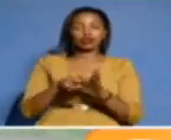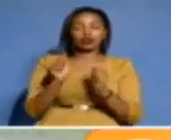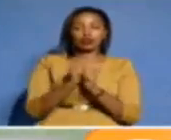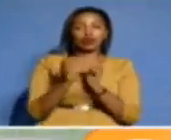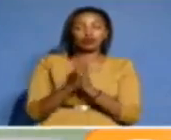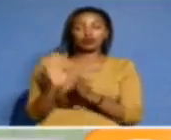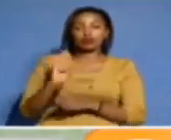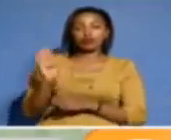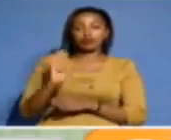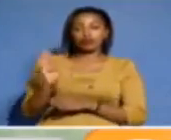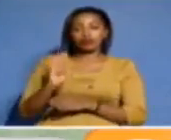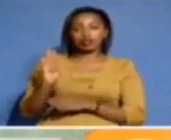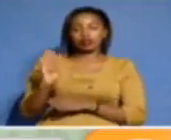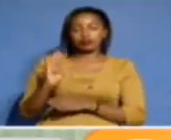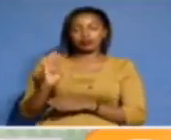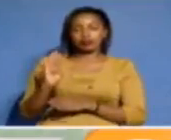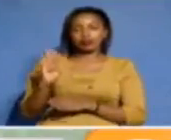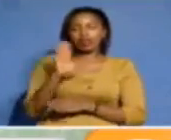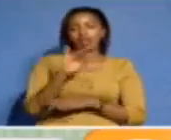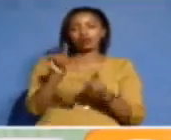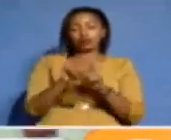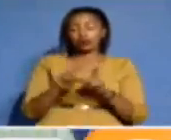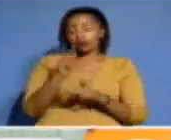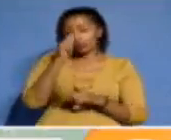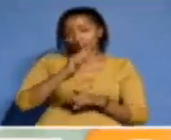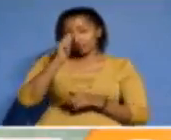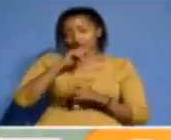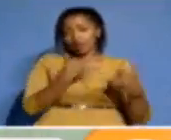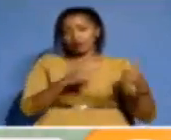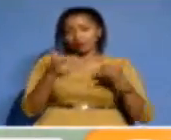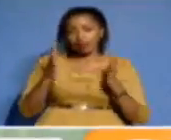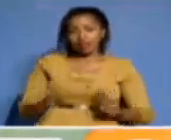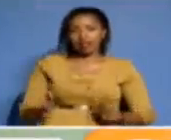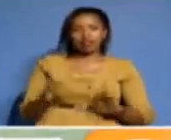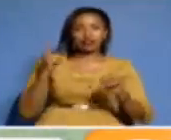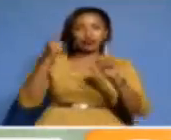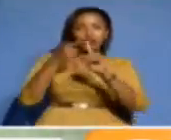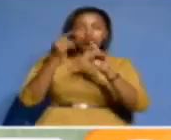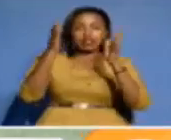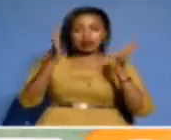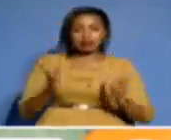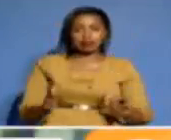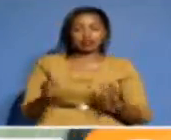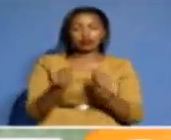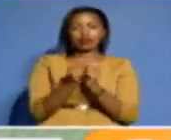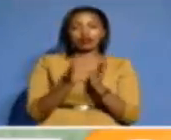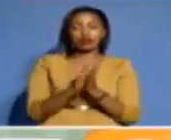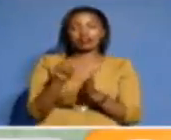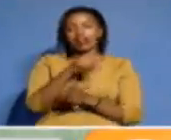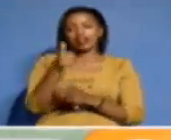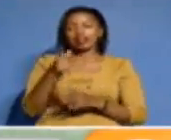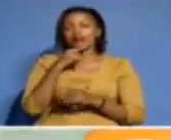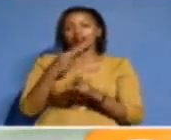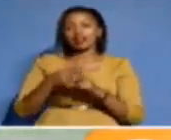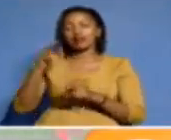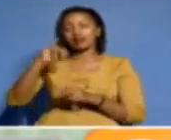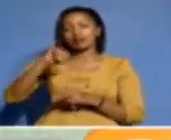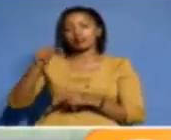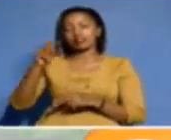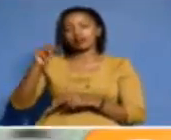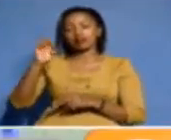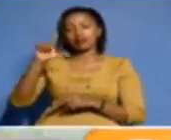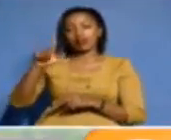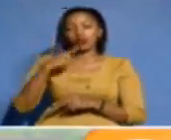striker Hemedi Murubose, Tanzanian players goalkeeper Peter Manyika and his compatriot striker Jamal Mwalumbeko.